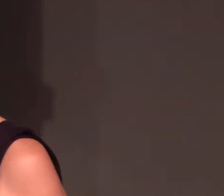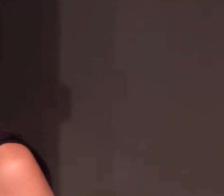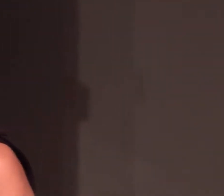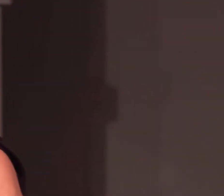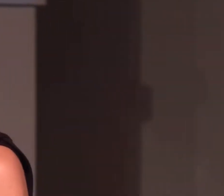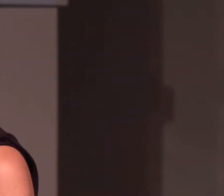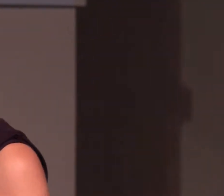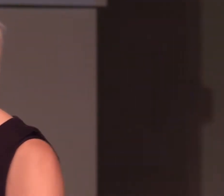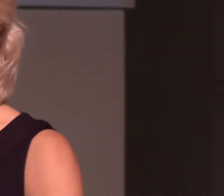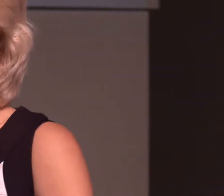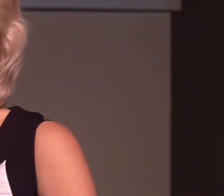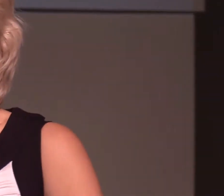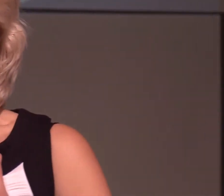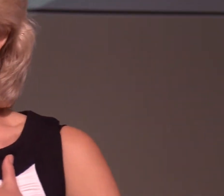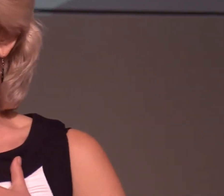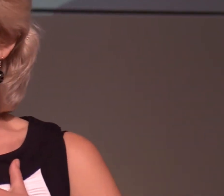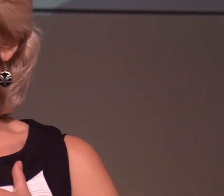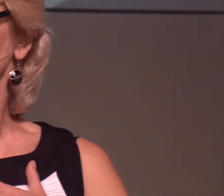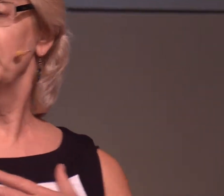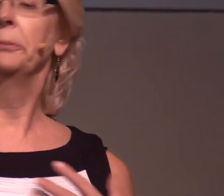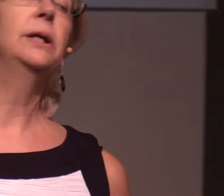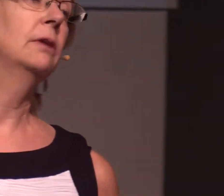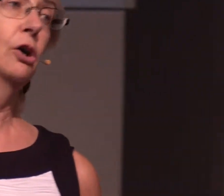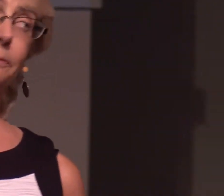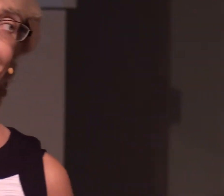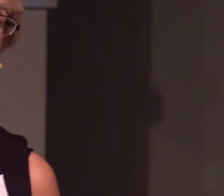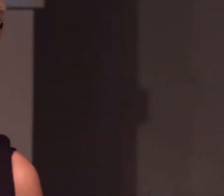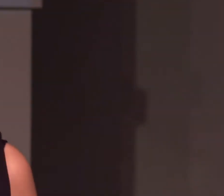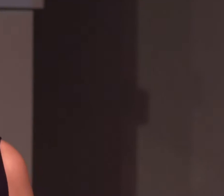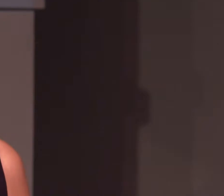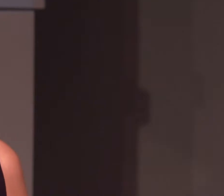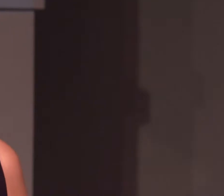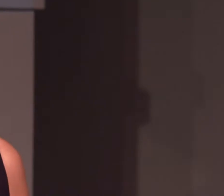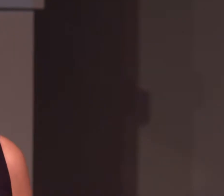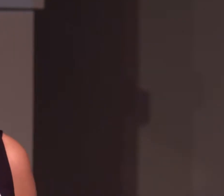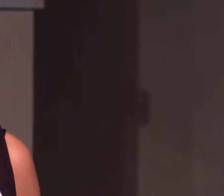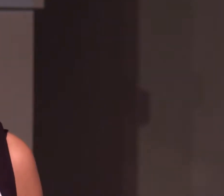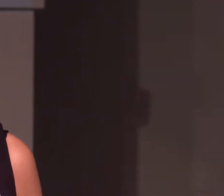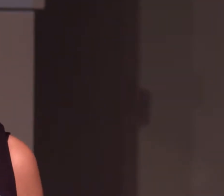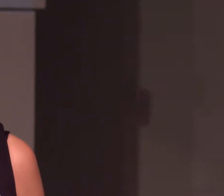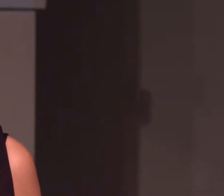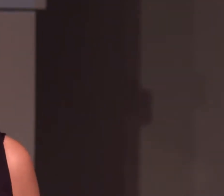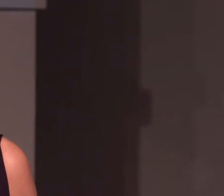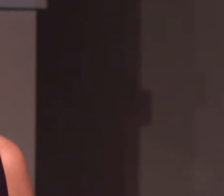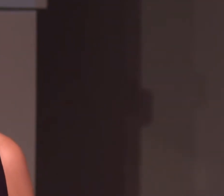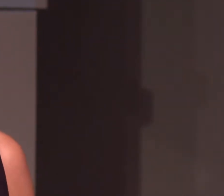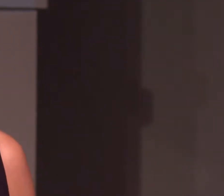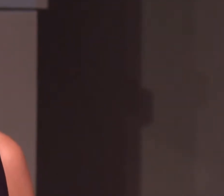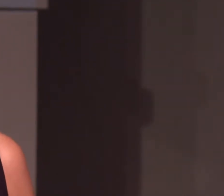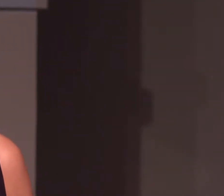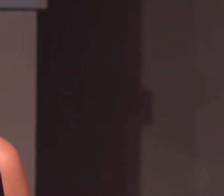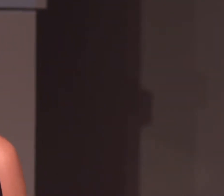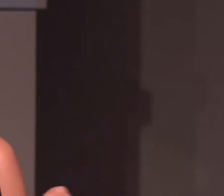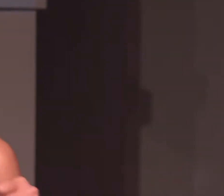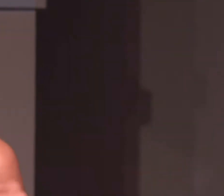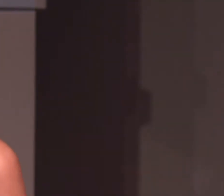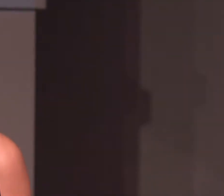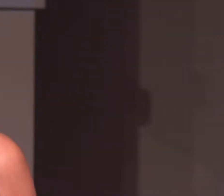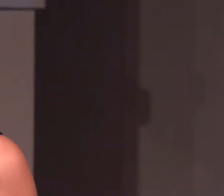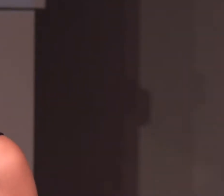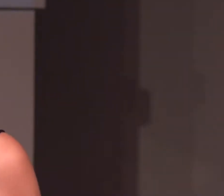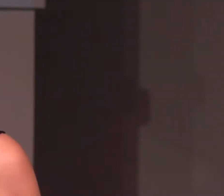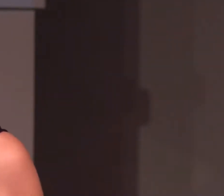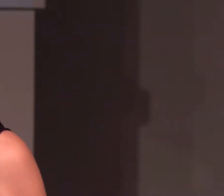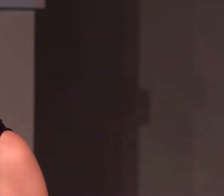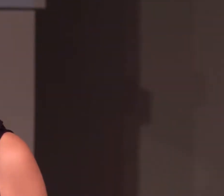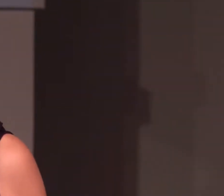that I feel is overwhelming? No. To really recognize that it is